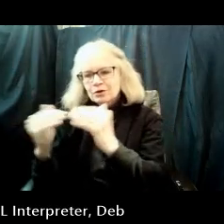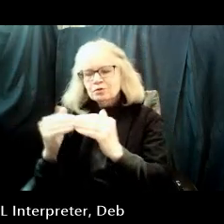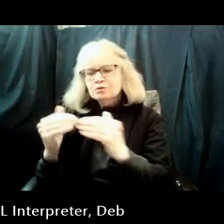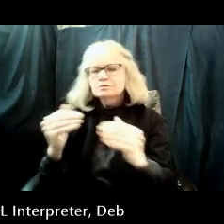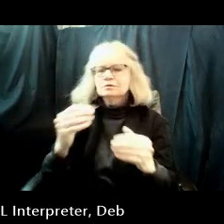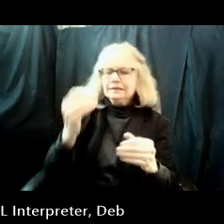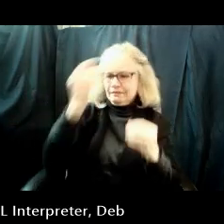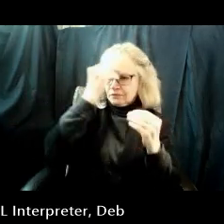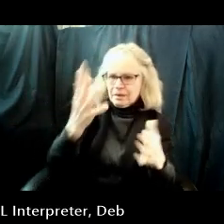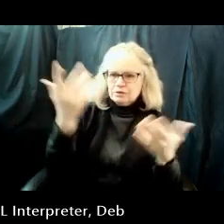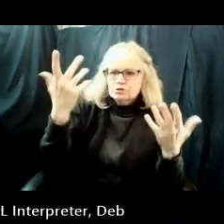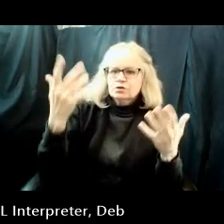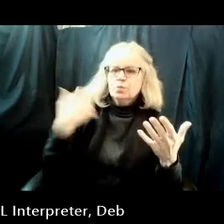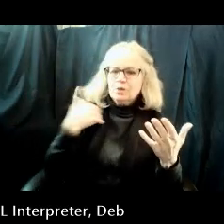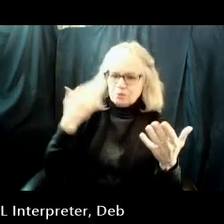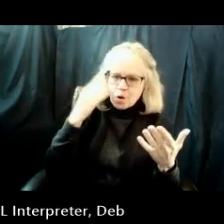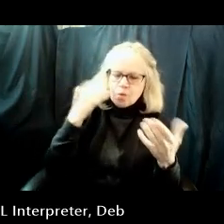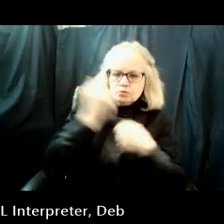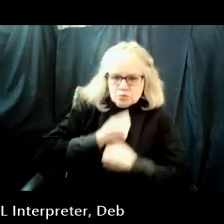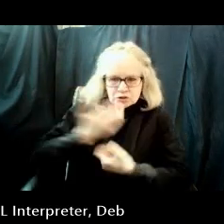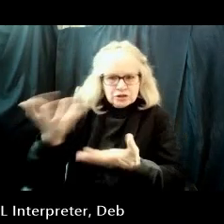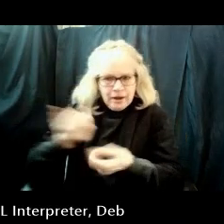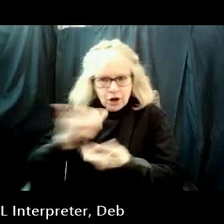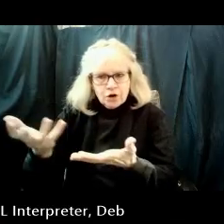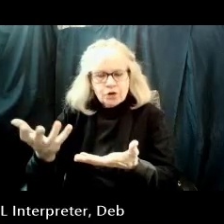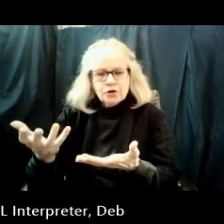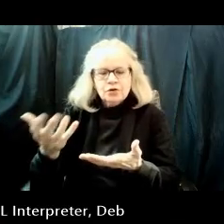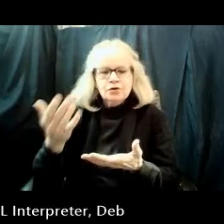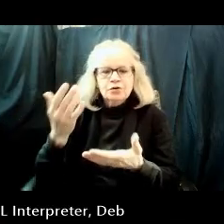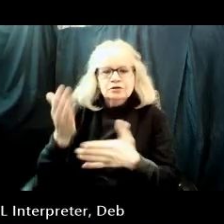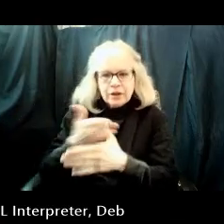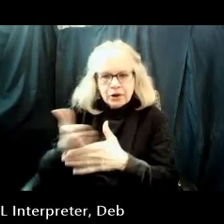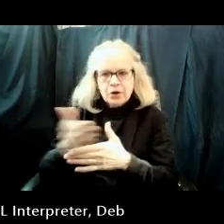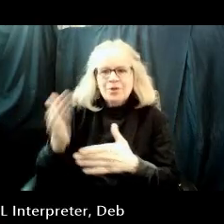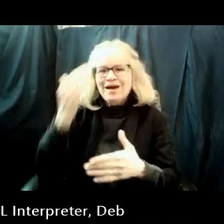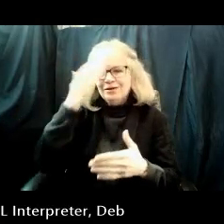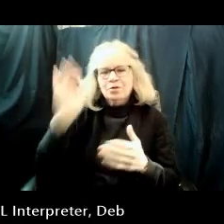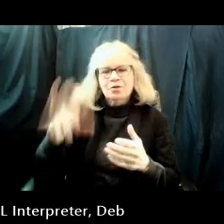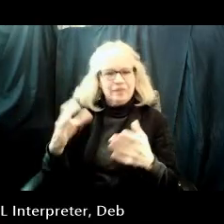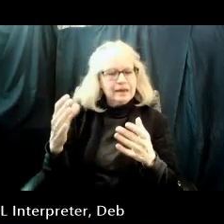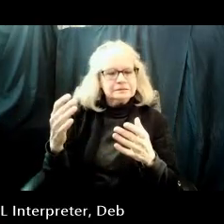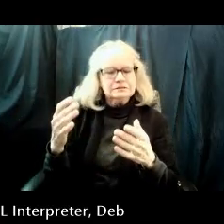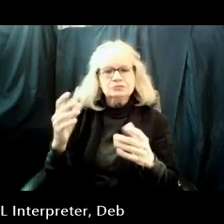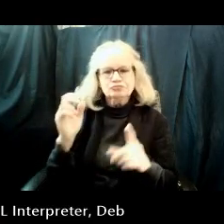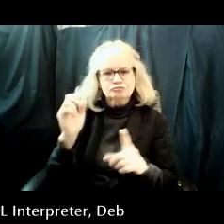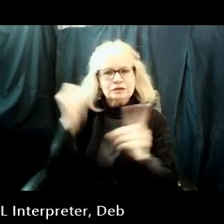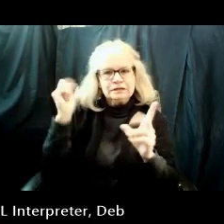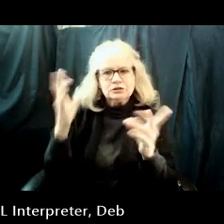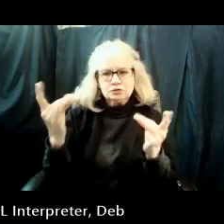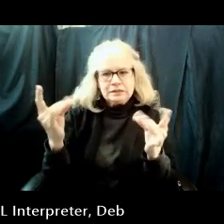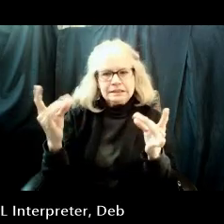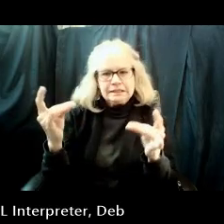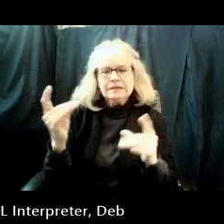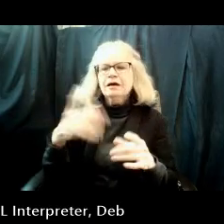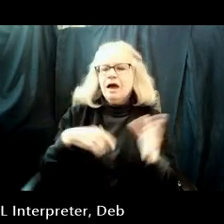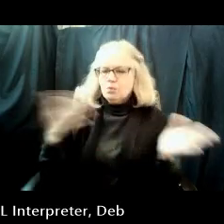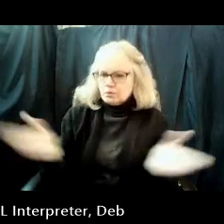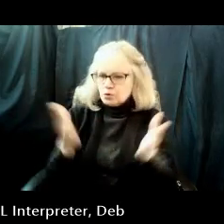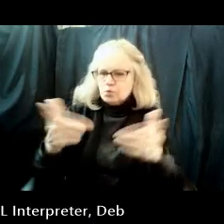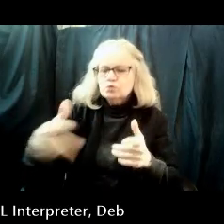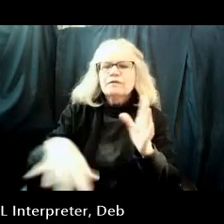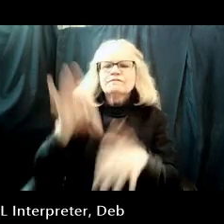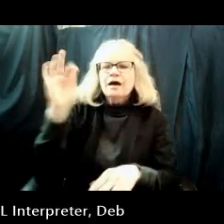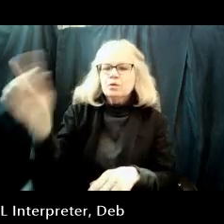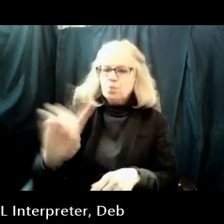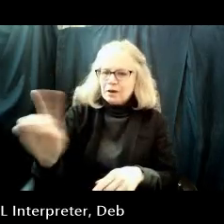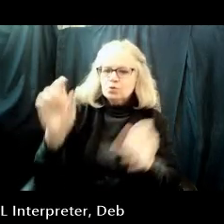know. And I know that that's tricky, but I would encourage you, Johnny, to find spaces where you can do that, whether it's